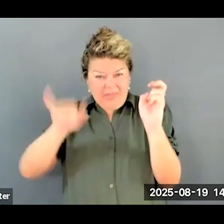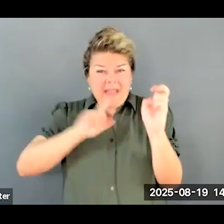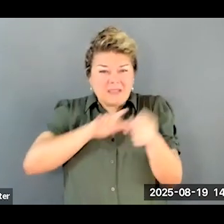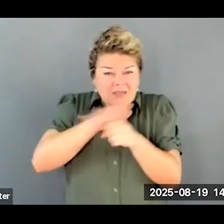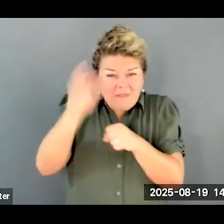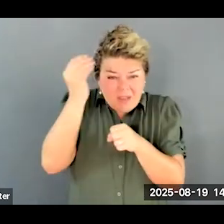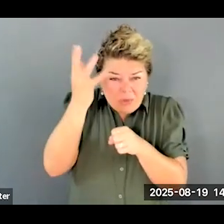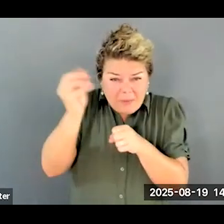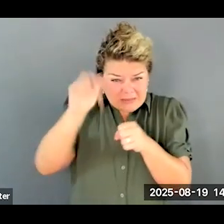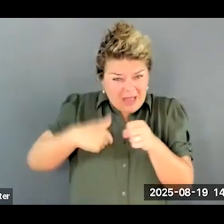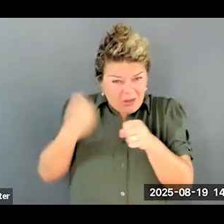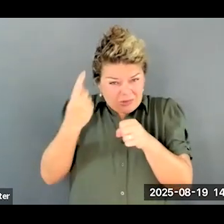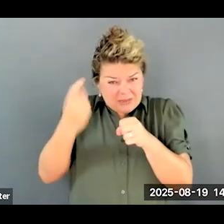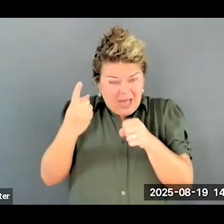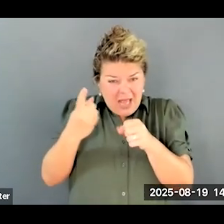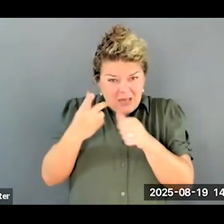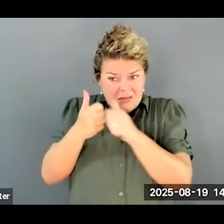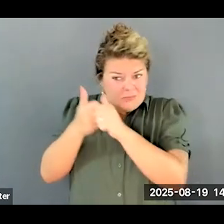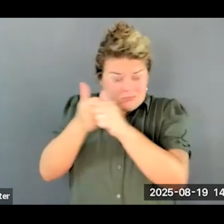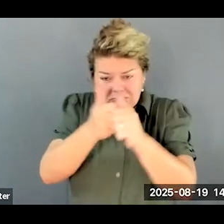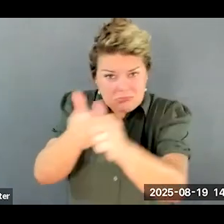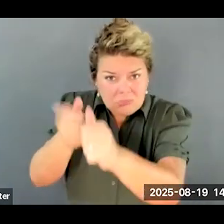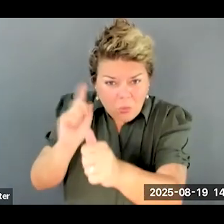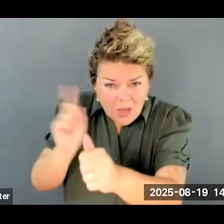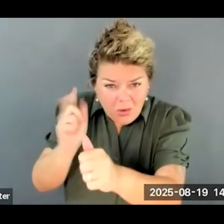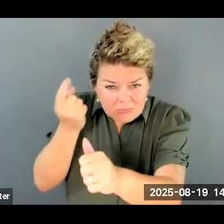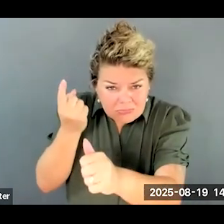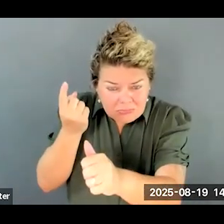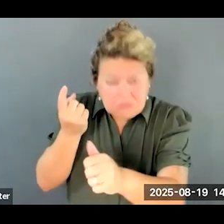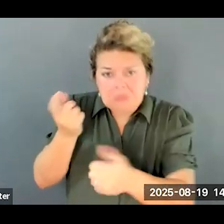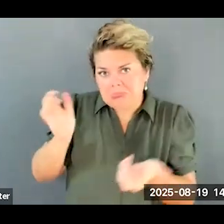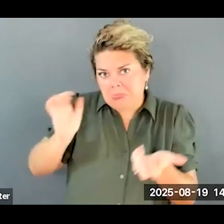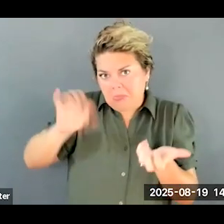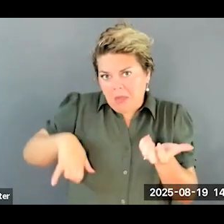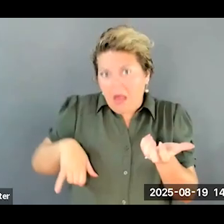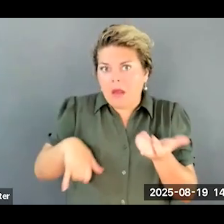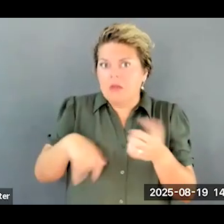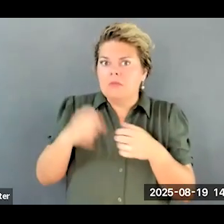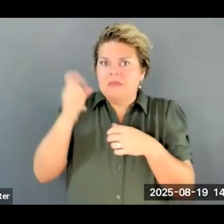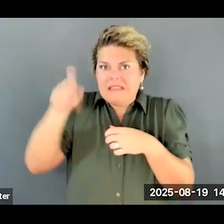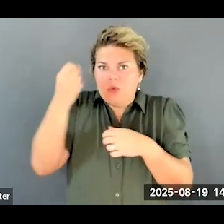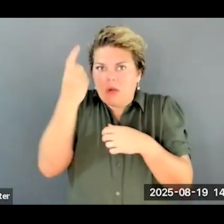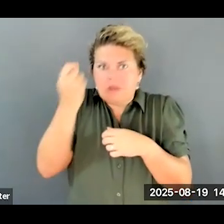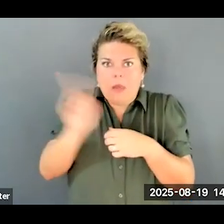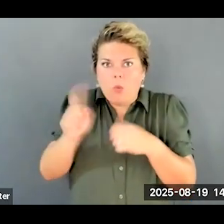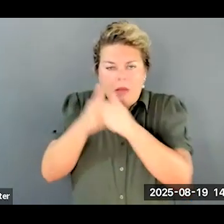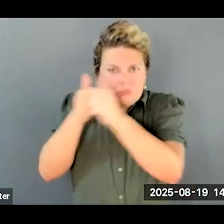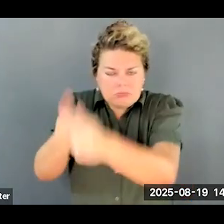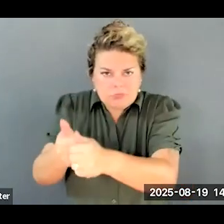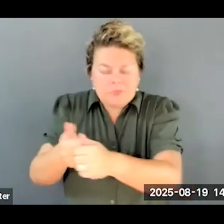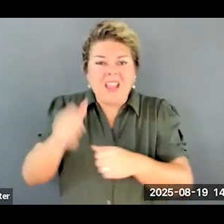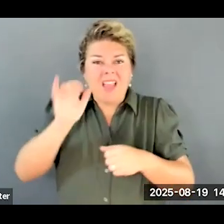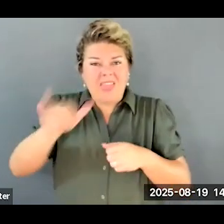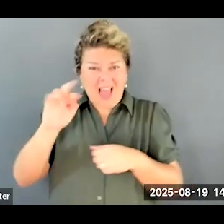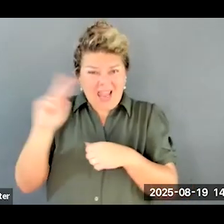know what the link is going to do or where it's going to lead? All links should have unique names so that it's obvious that these are